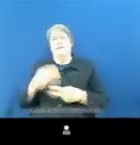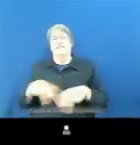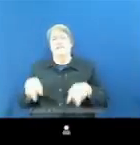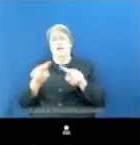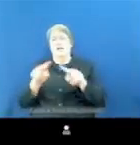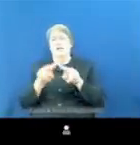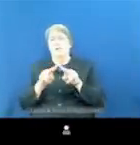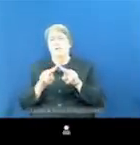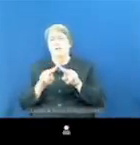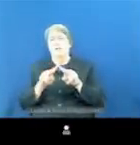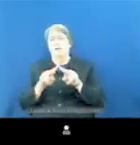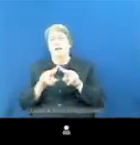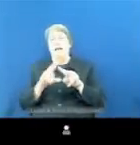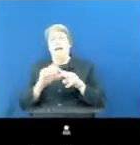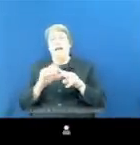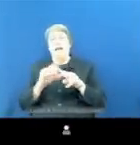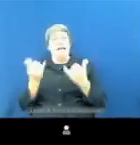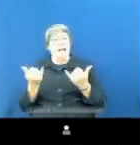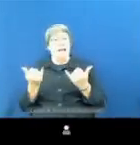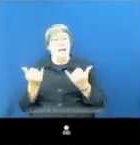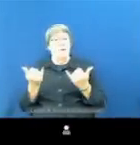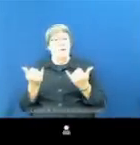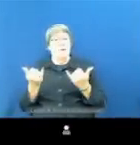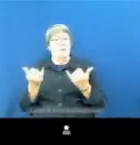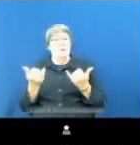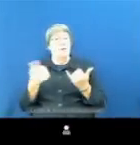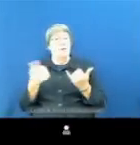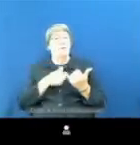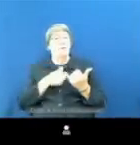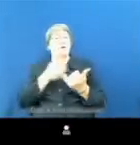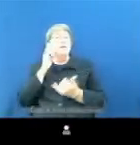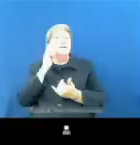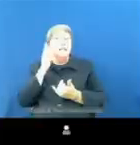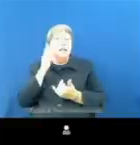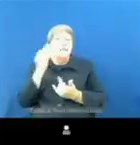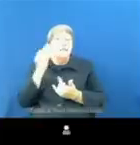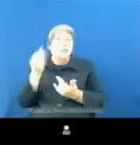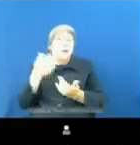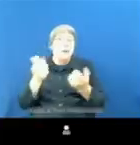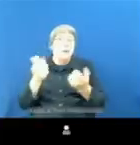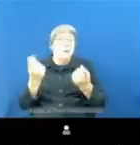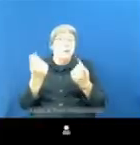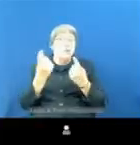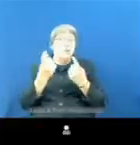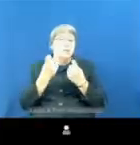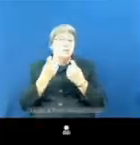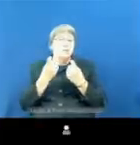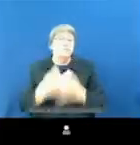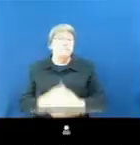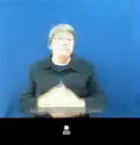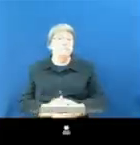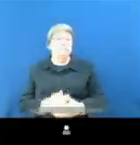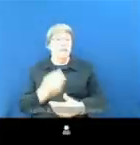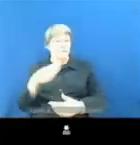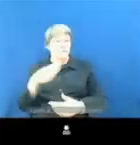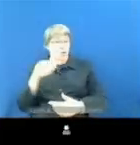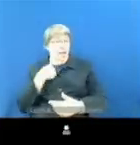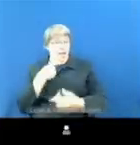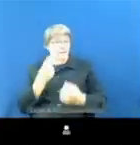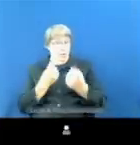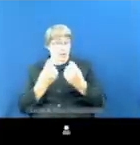And at this point, we're going to see if there are any questions. So if you've had